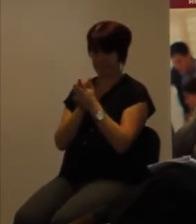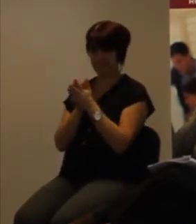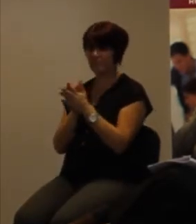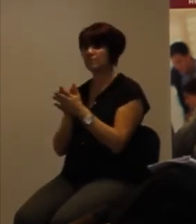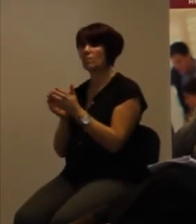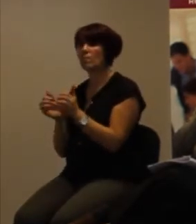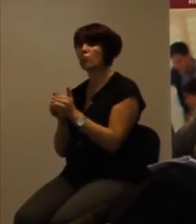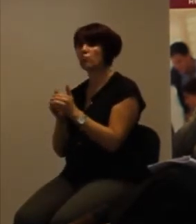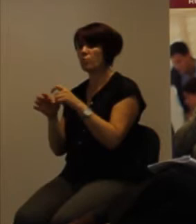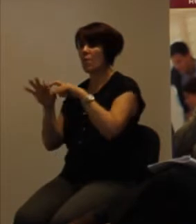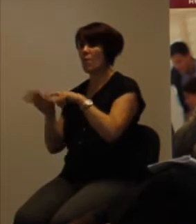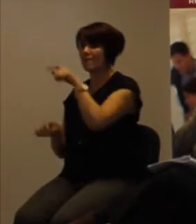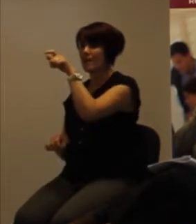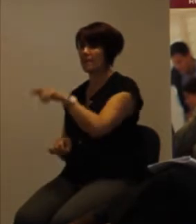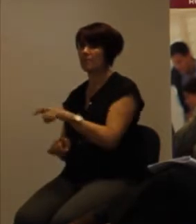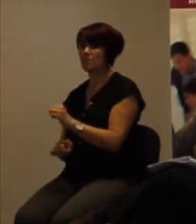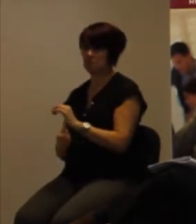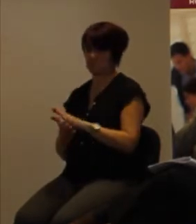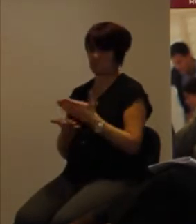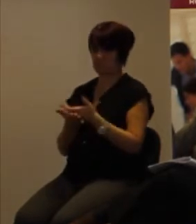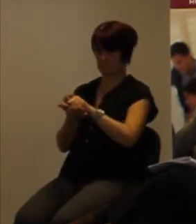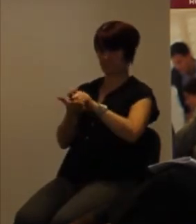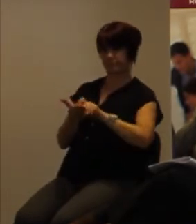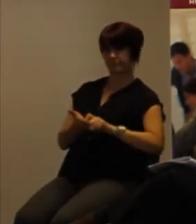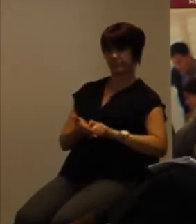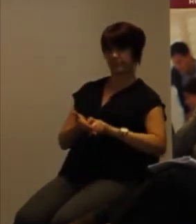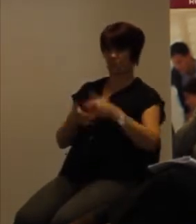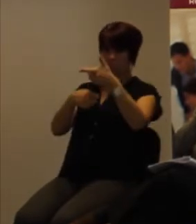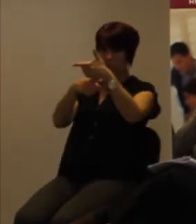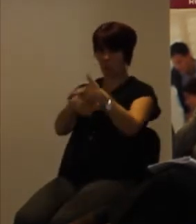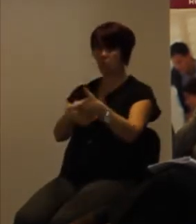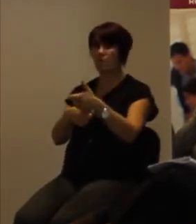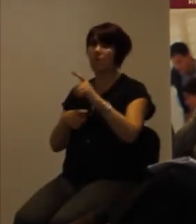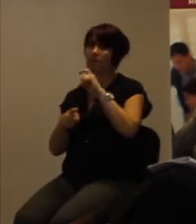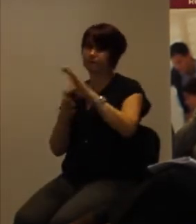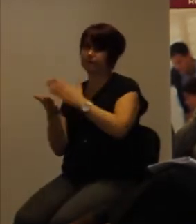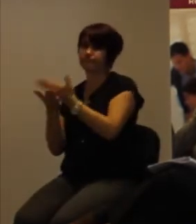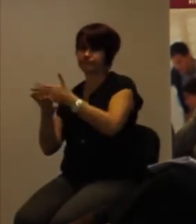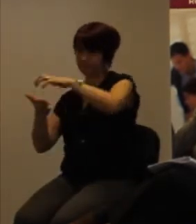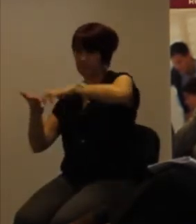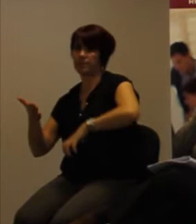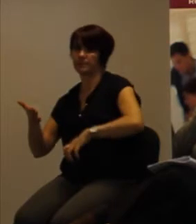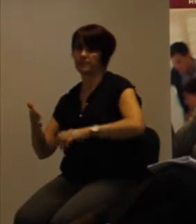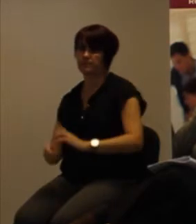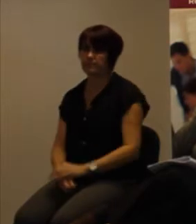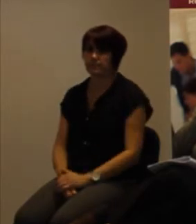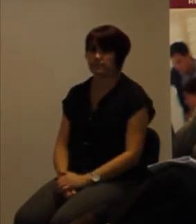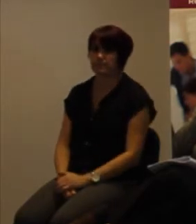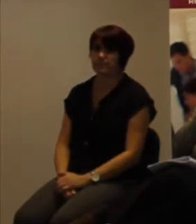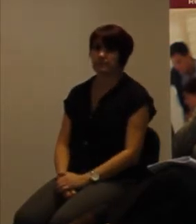qualified person as an assessment evidence to go with the recorded evidence of use of sign